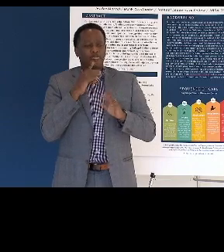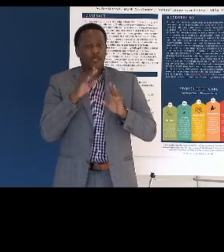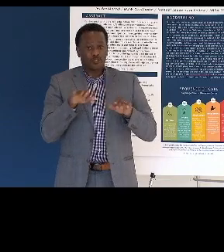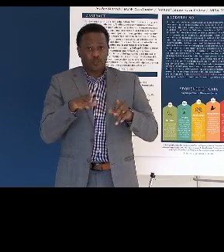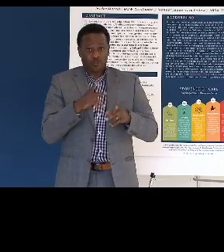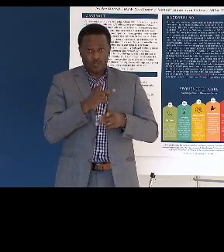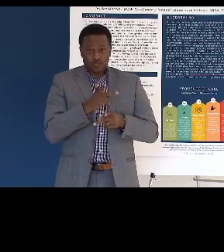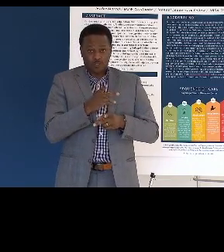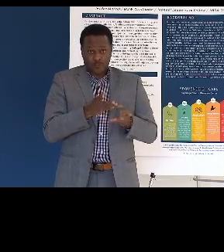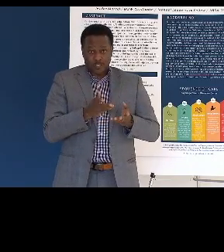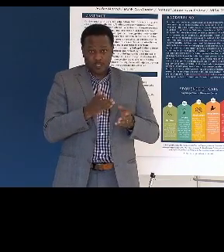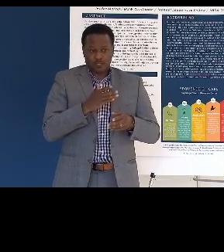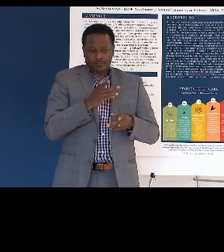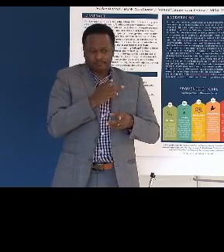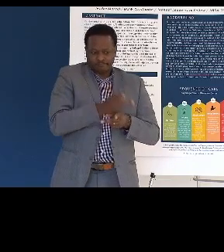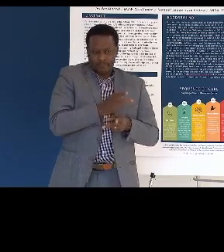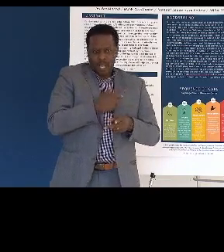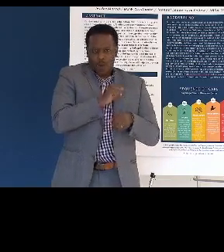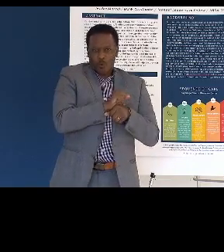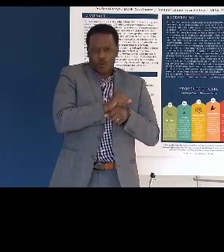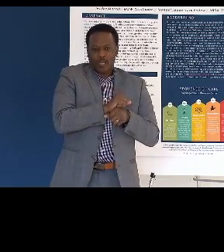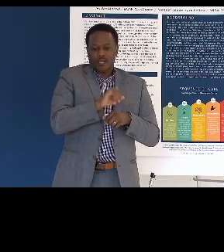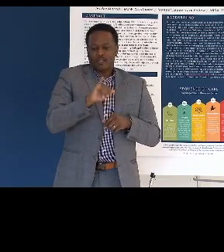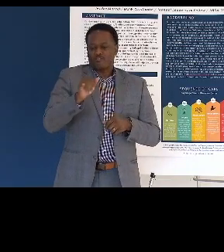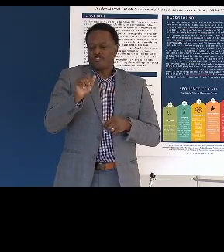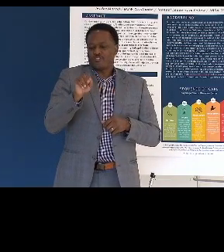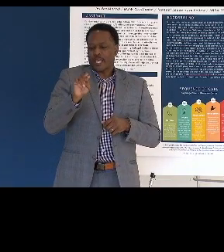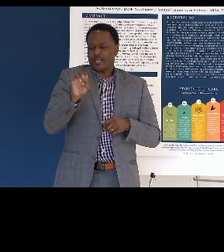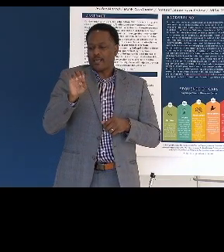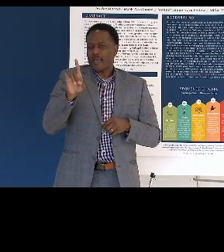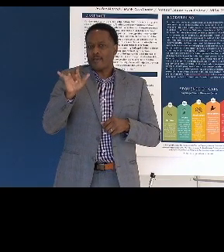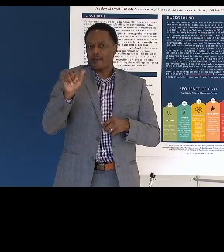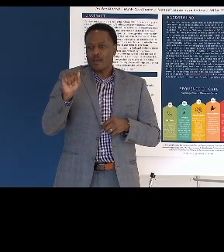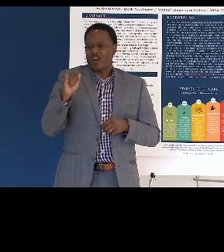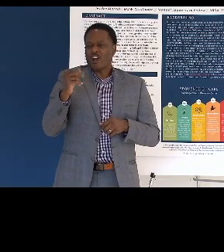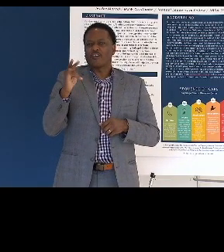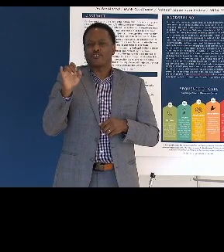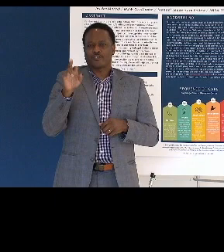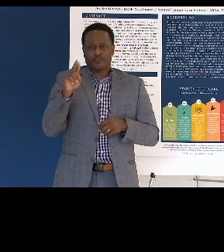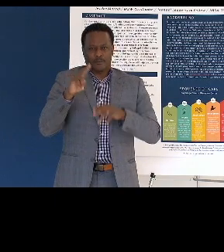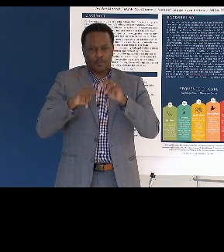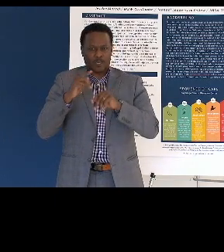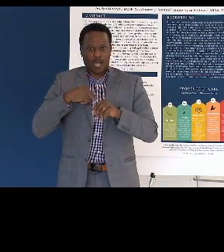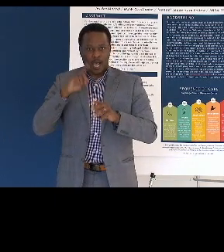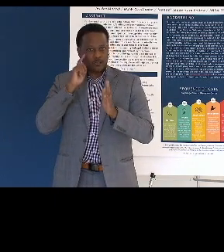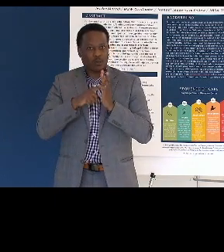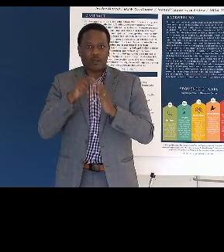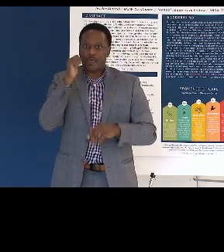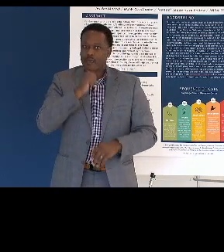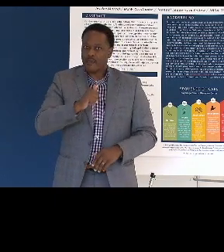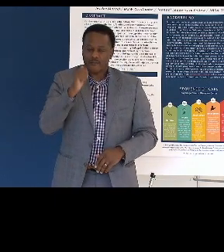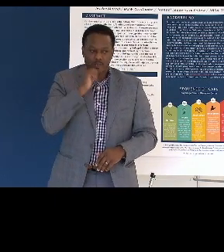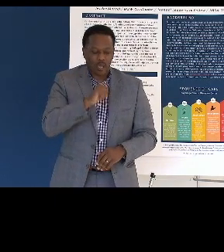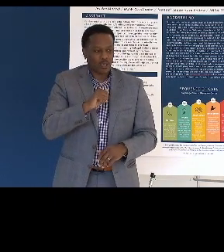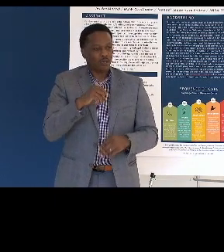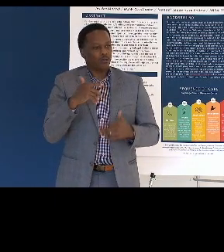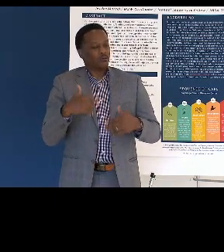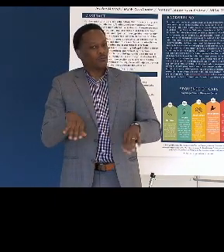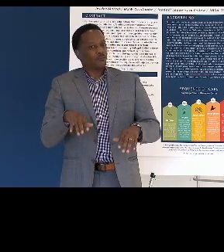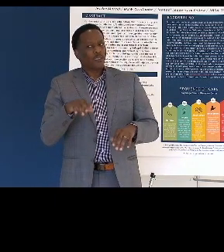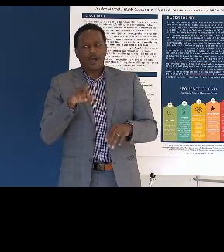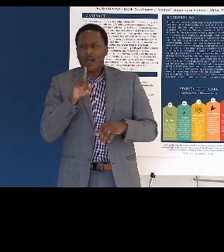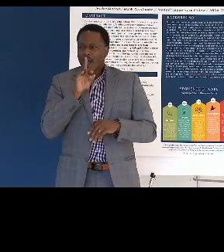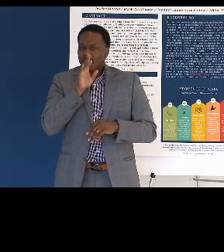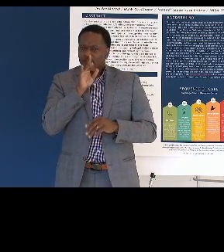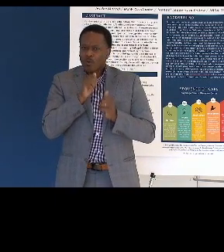Services. Specifically, I work at the Jane Edna Hunter building, so that's what I witnessed every day. I did speak with, I don't know if anyone